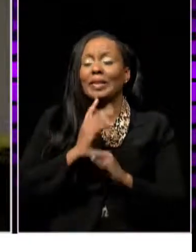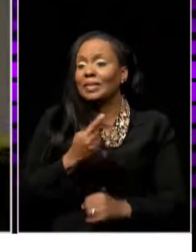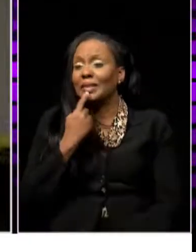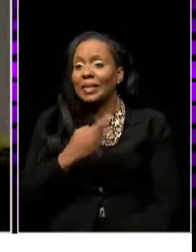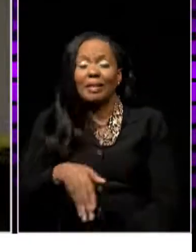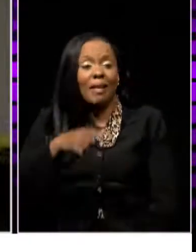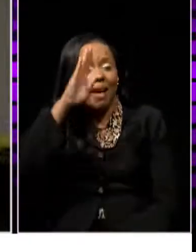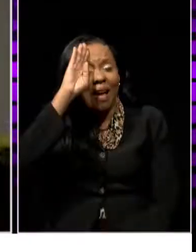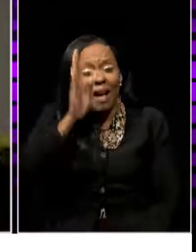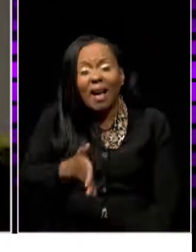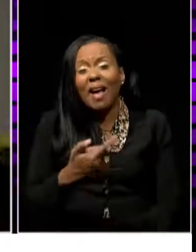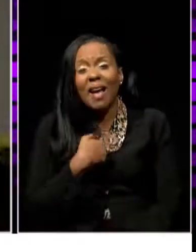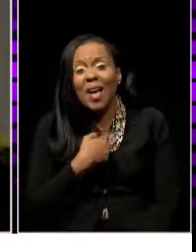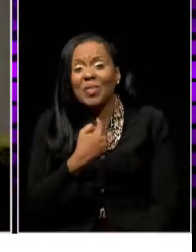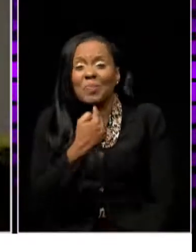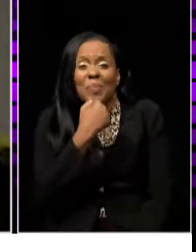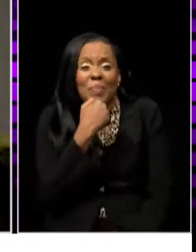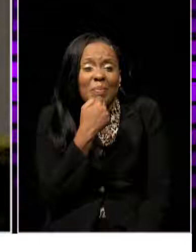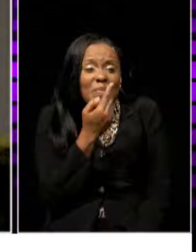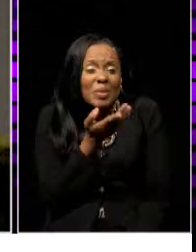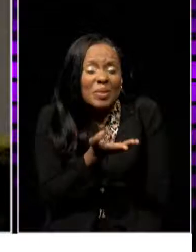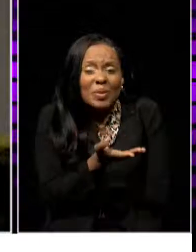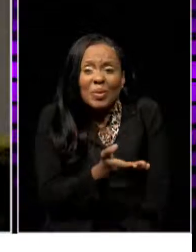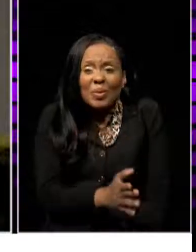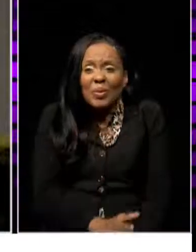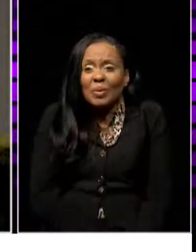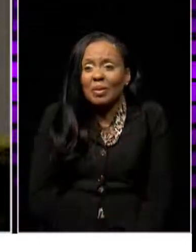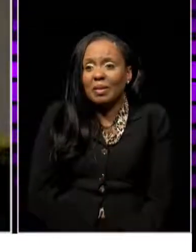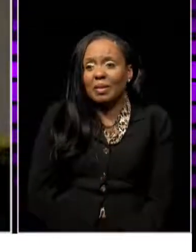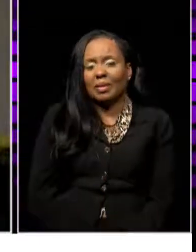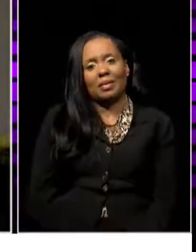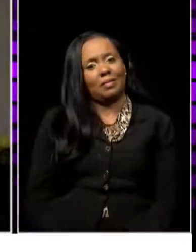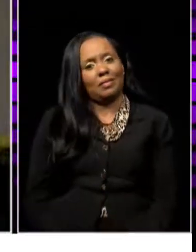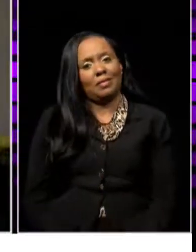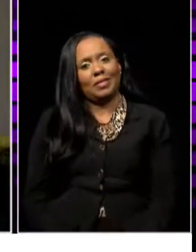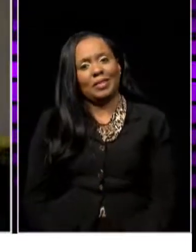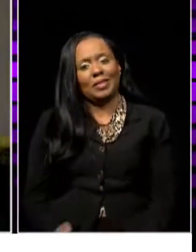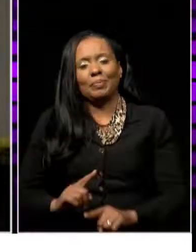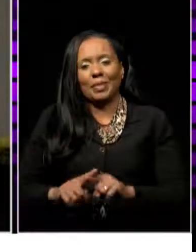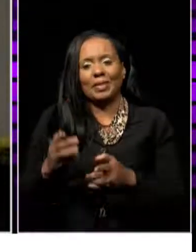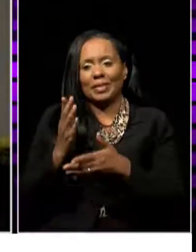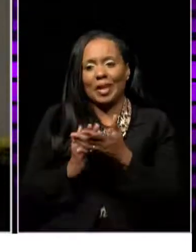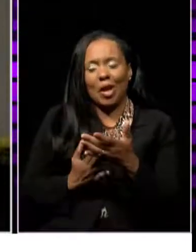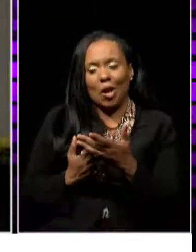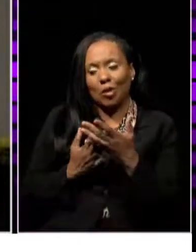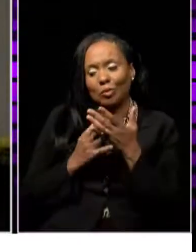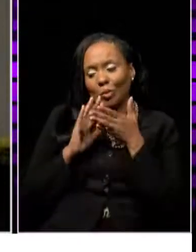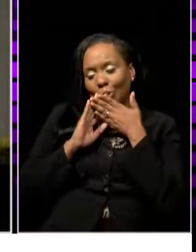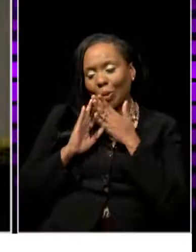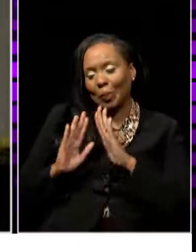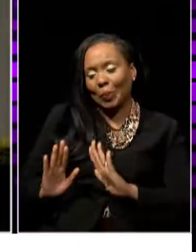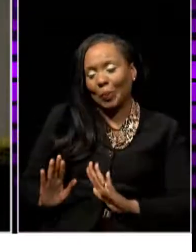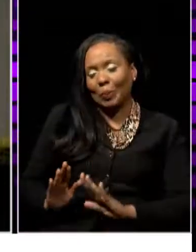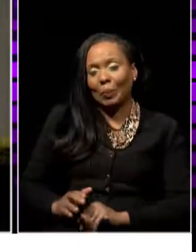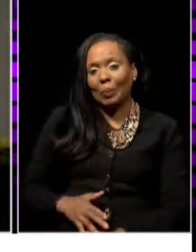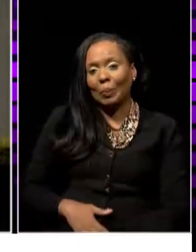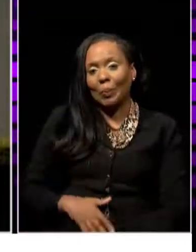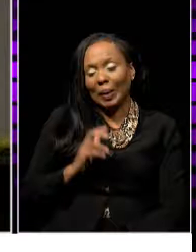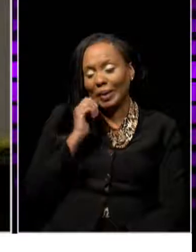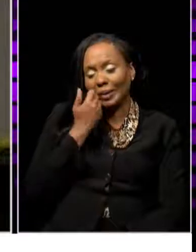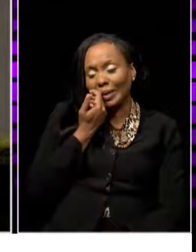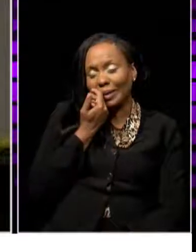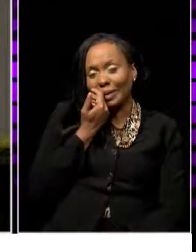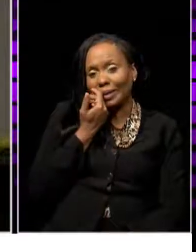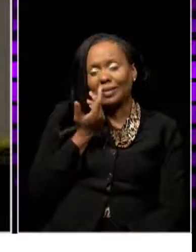"Hi, I miss you," and have that opportunity. So it's a matter of for an early childhood teacher to keep